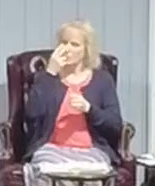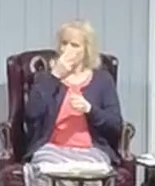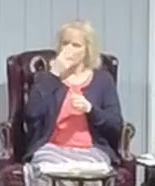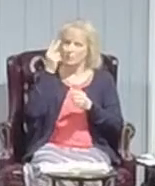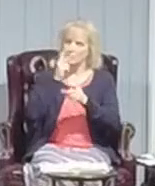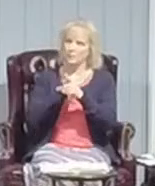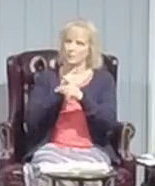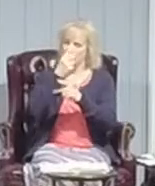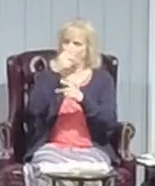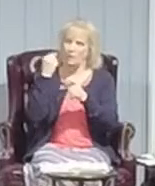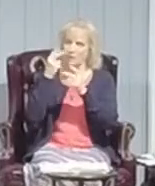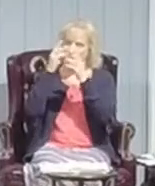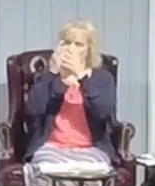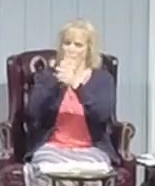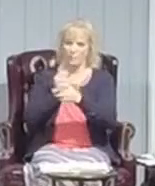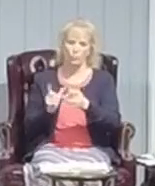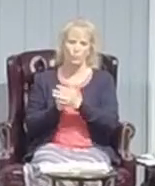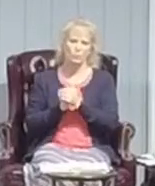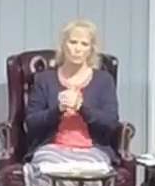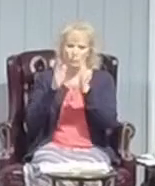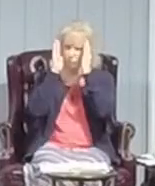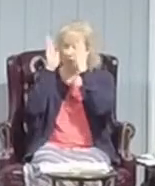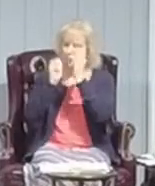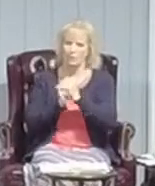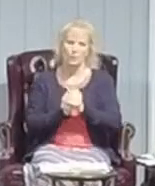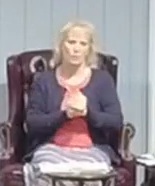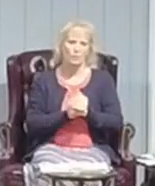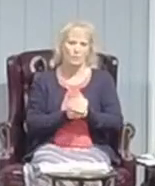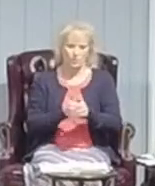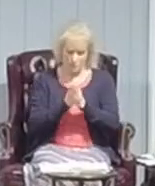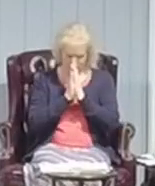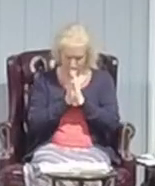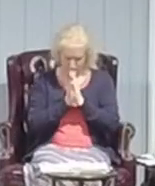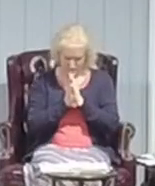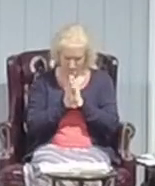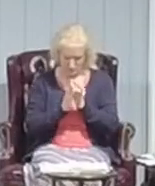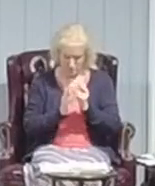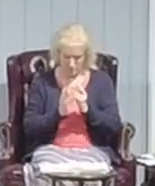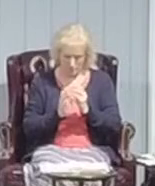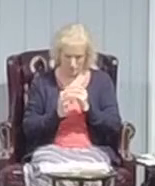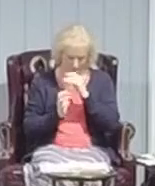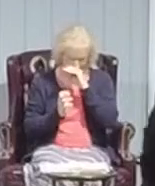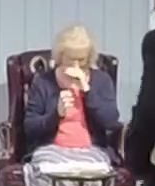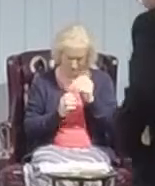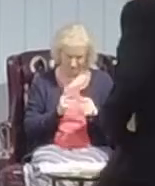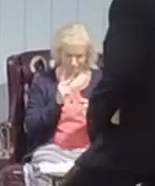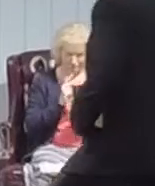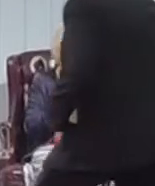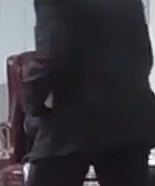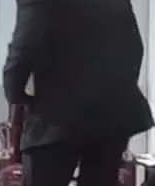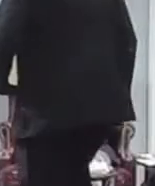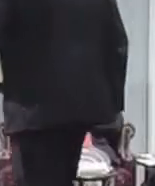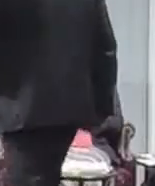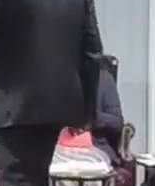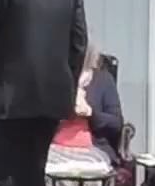heads bowed as we prepare for our invitation here this evening. Let's keep our eyes on the Lord Jesus.